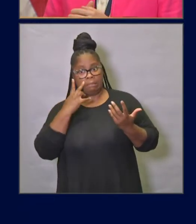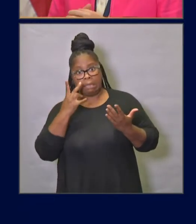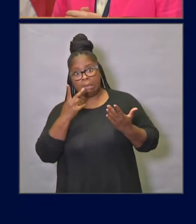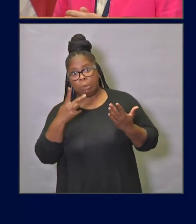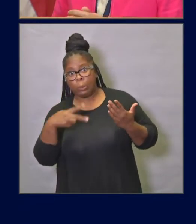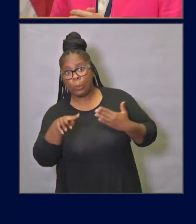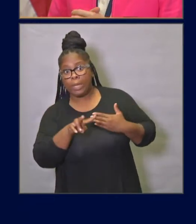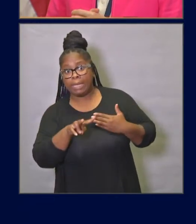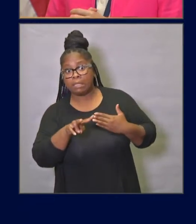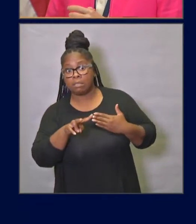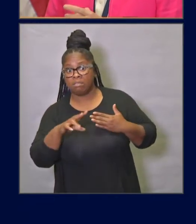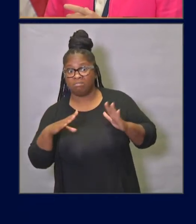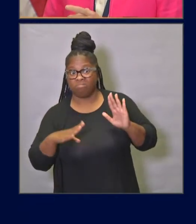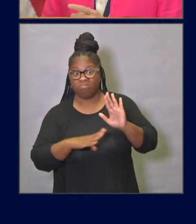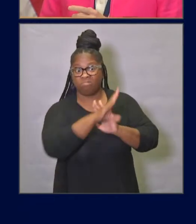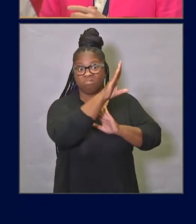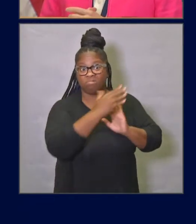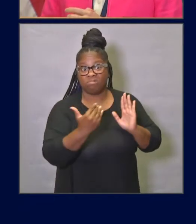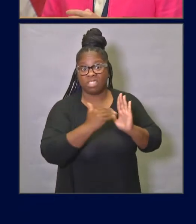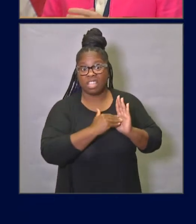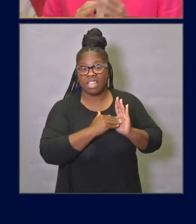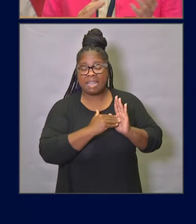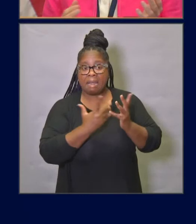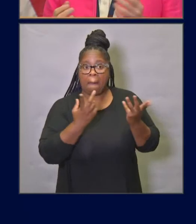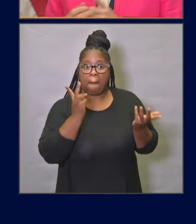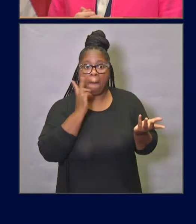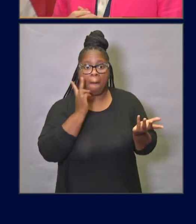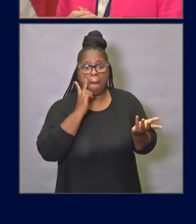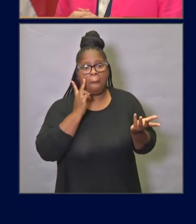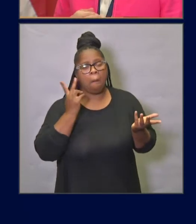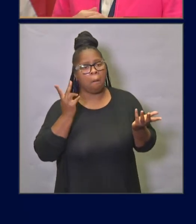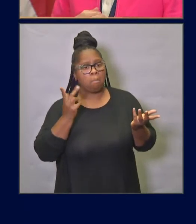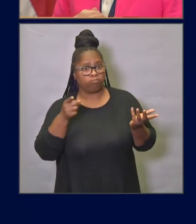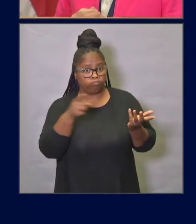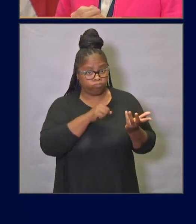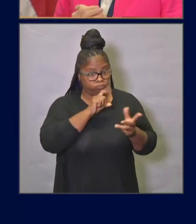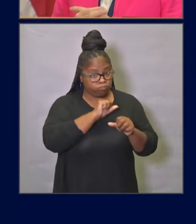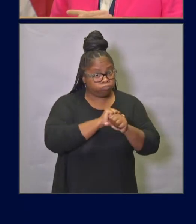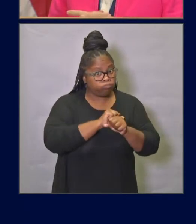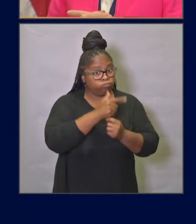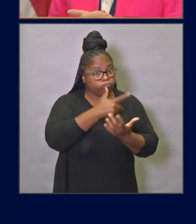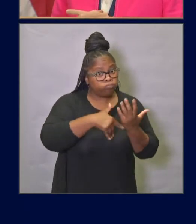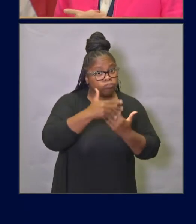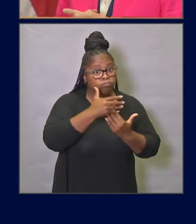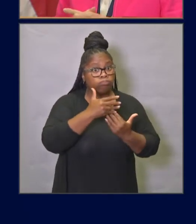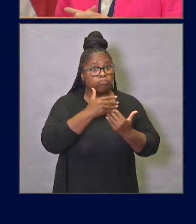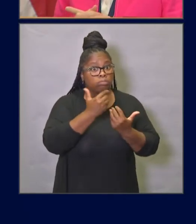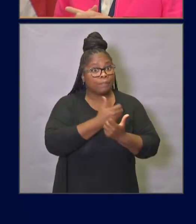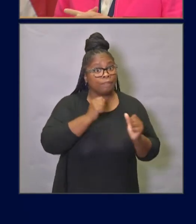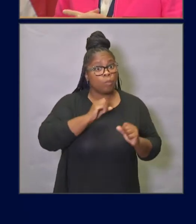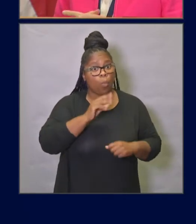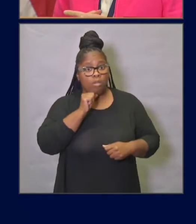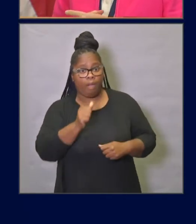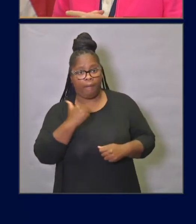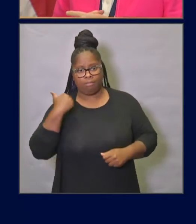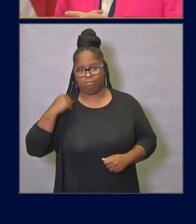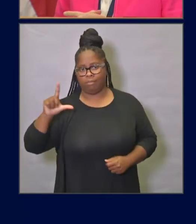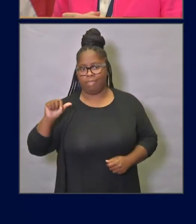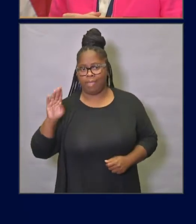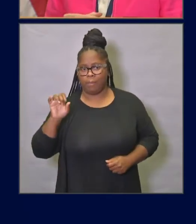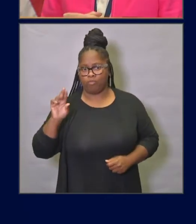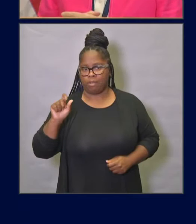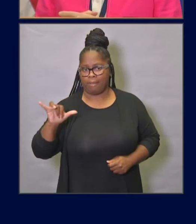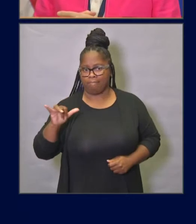of data to know what the impact might be about how we all interacted with each other over the holiday. The next